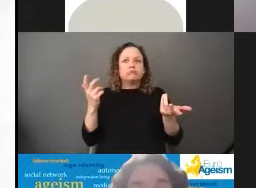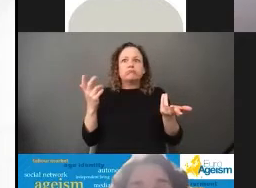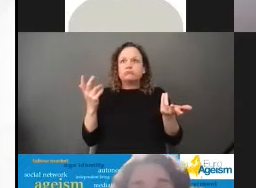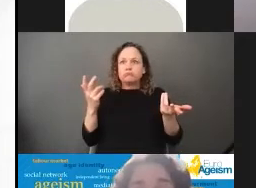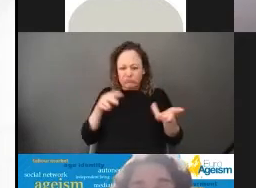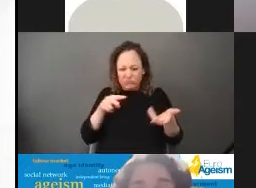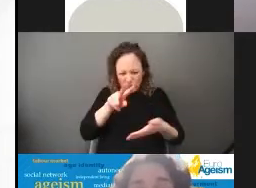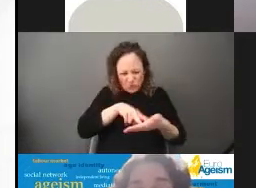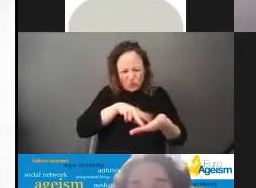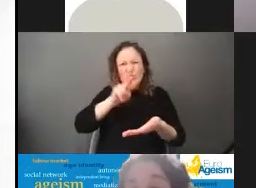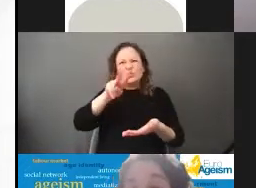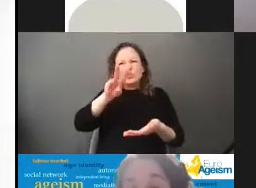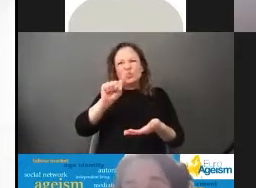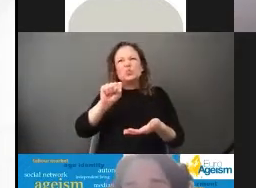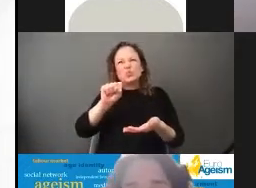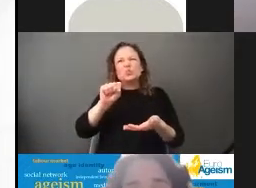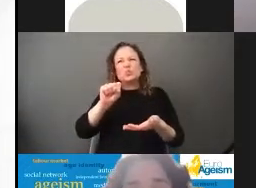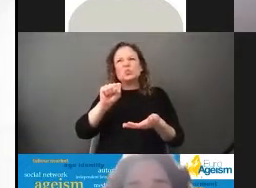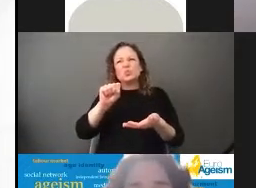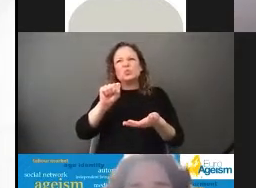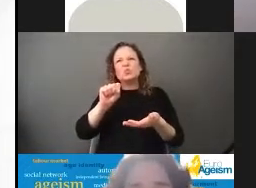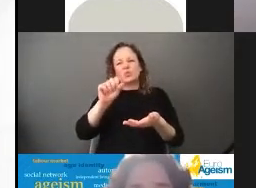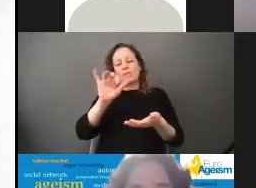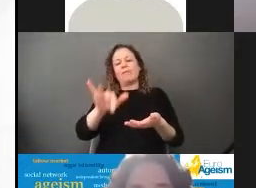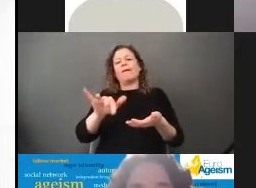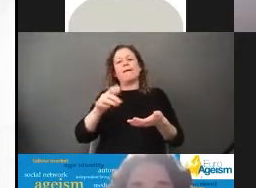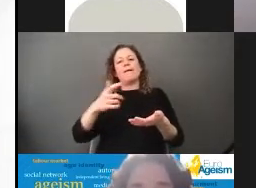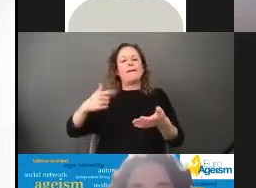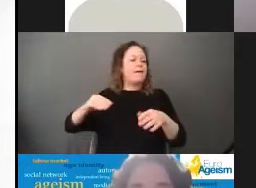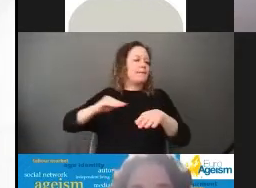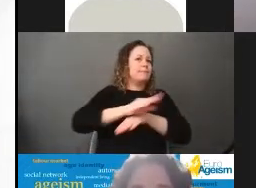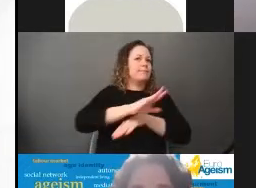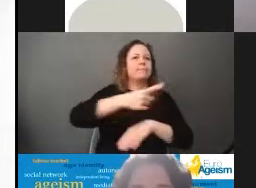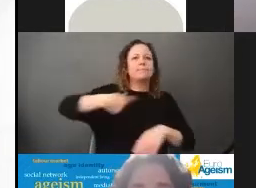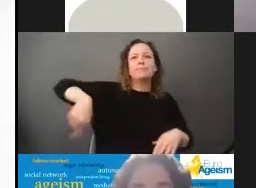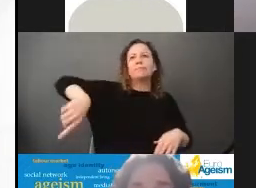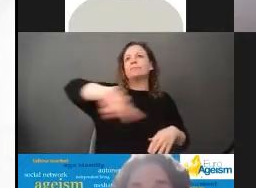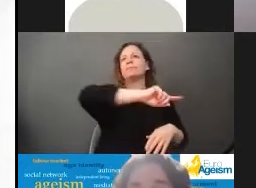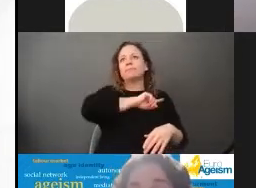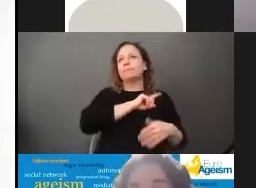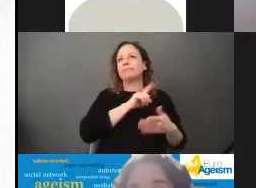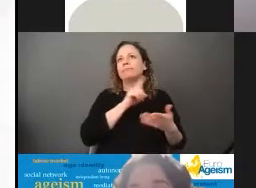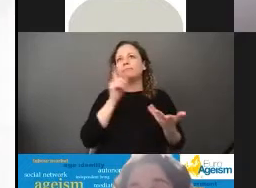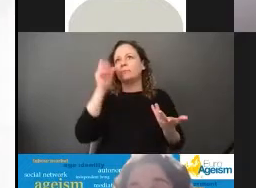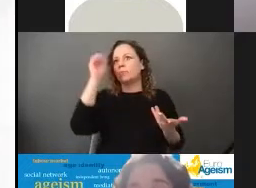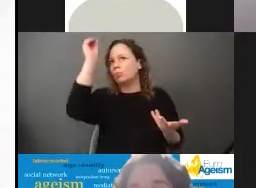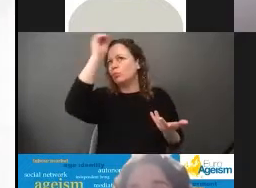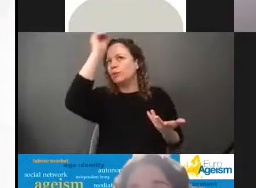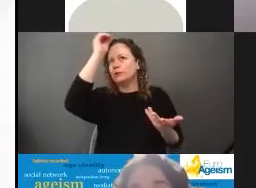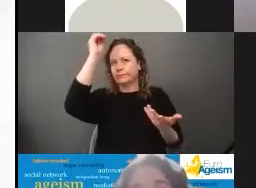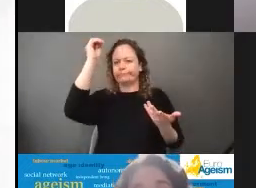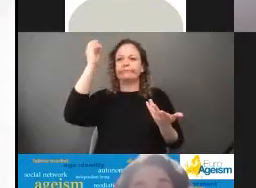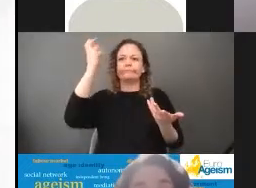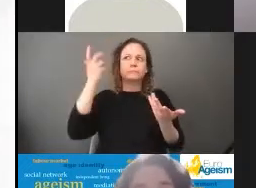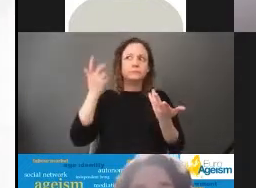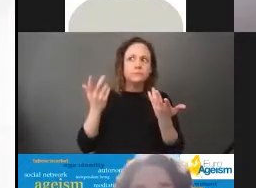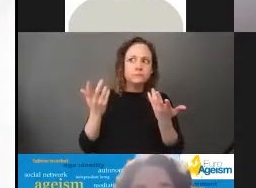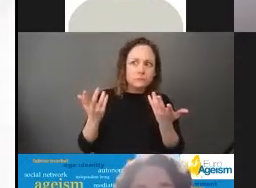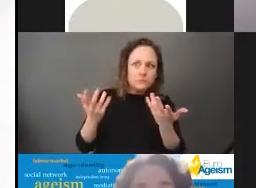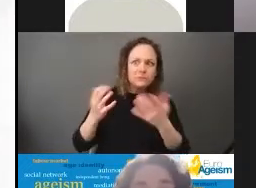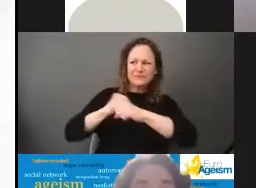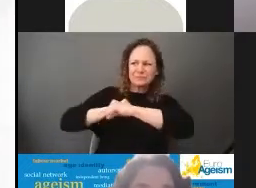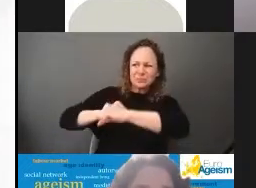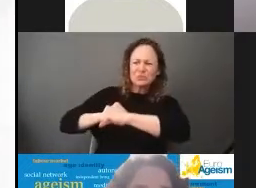coverage really allows for very paternalistic decision-making and care practices in the name of protecting and